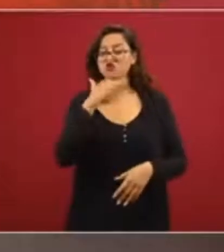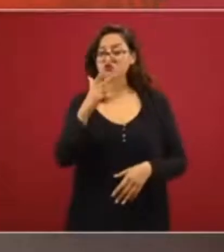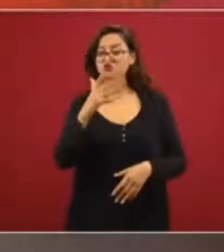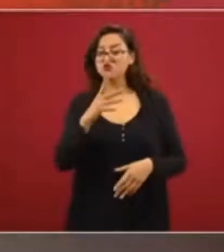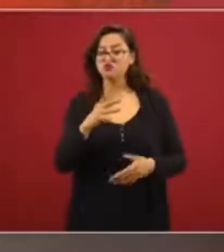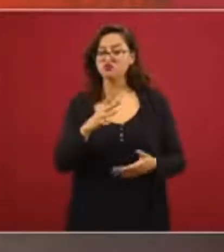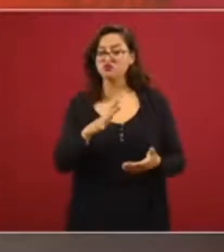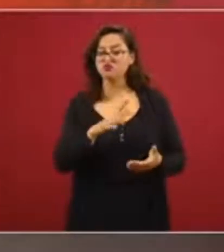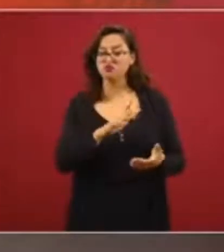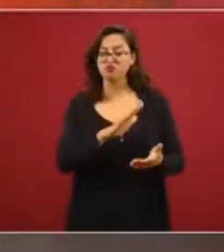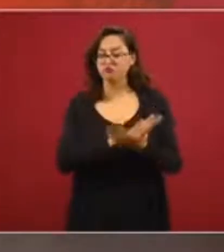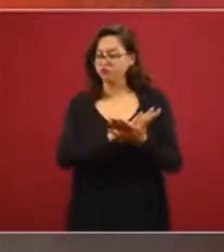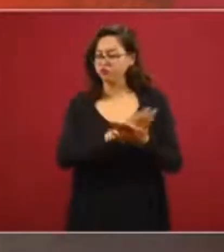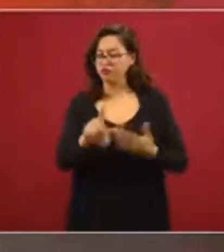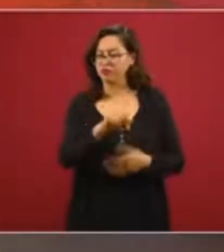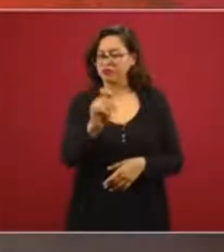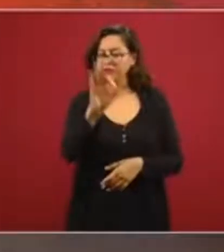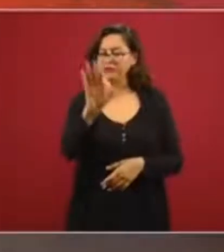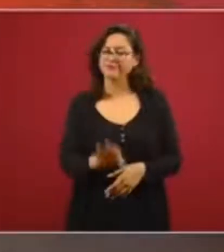objetivos